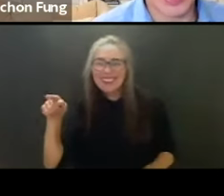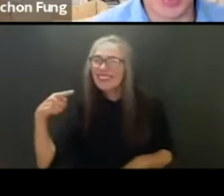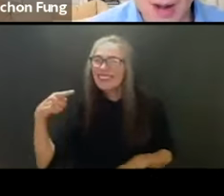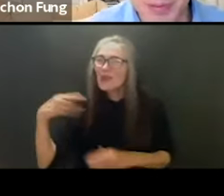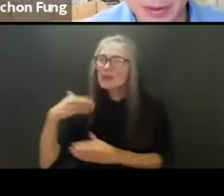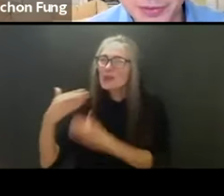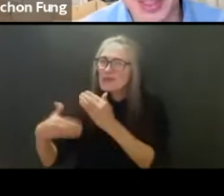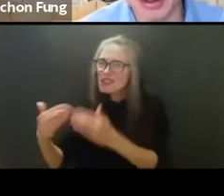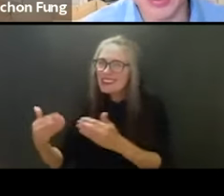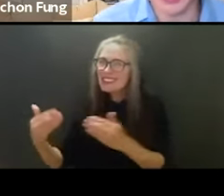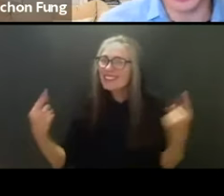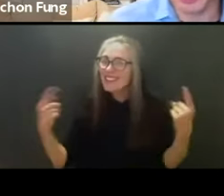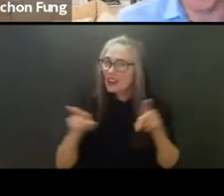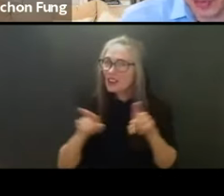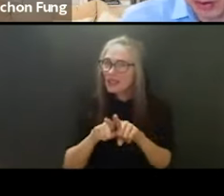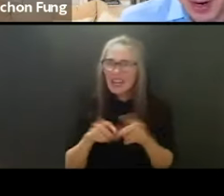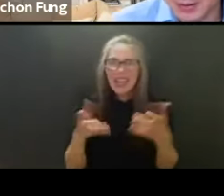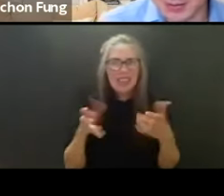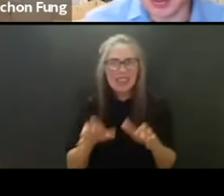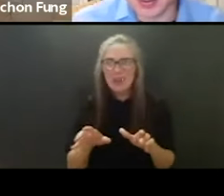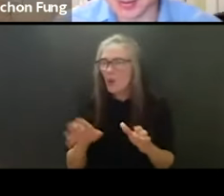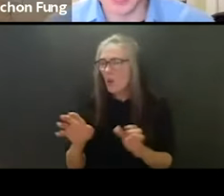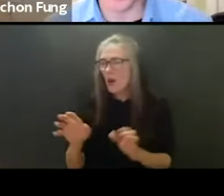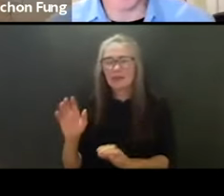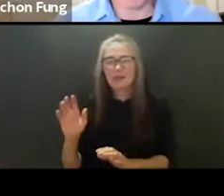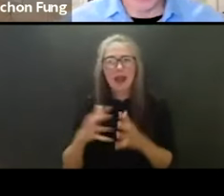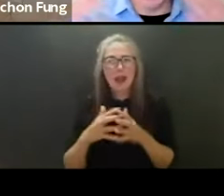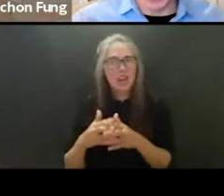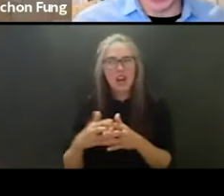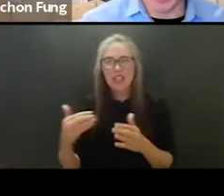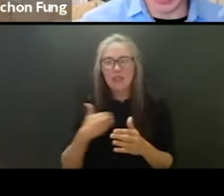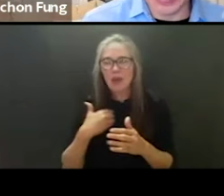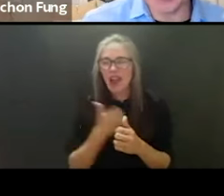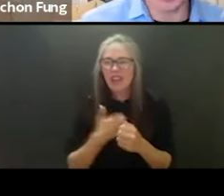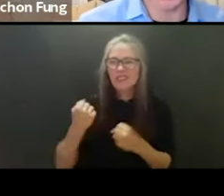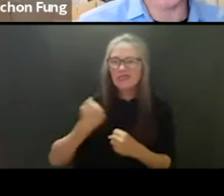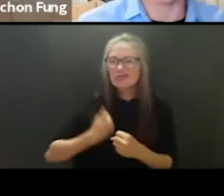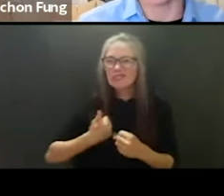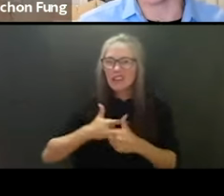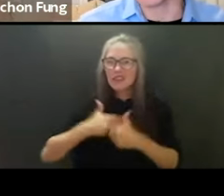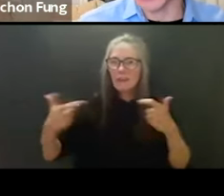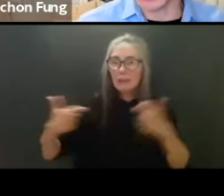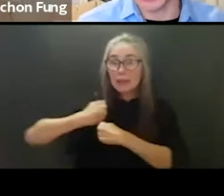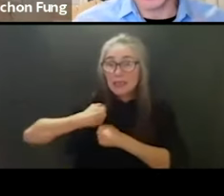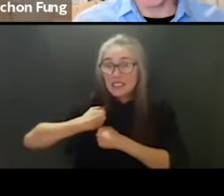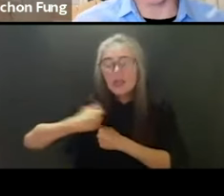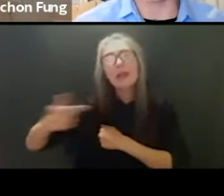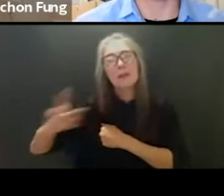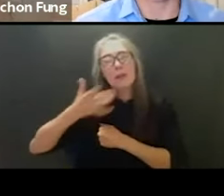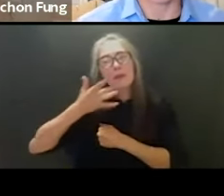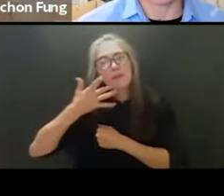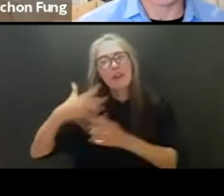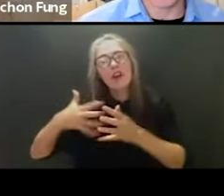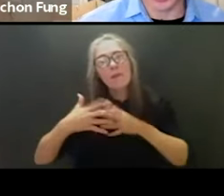have a cooperative security kind of foreign policy is it's not backed on America having the biggest toughest military, but